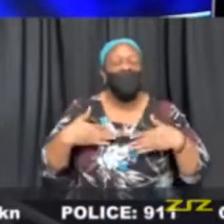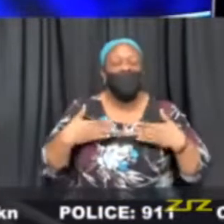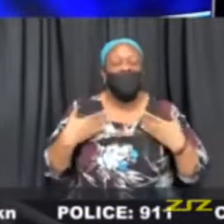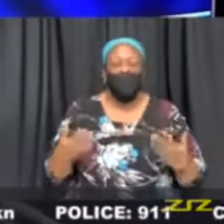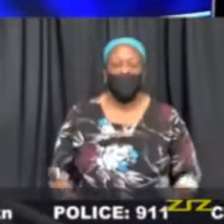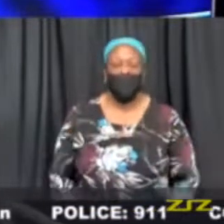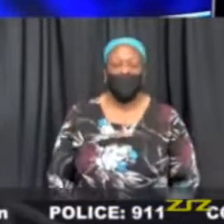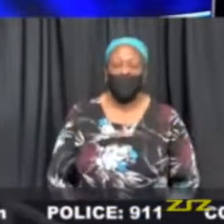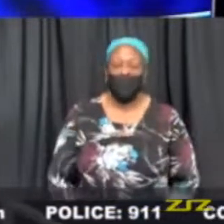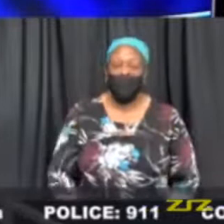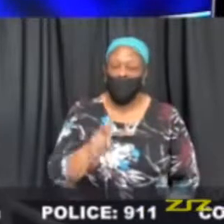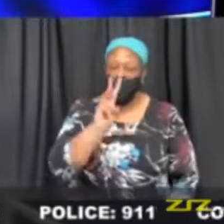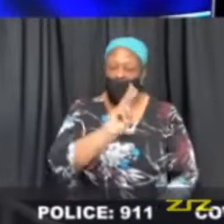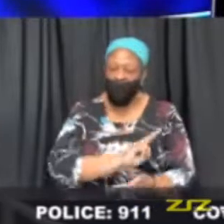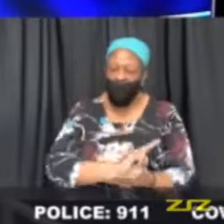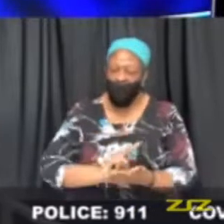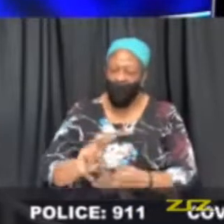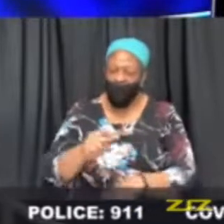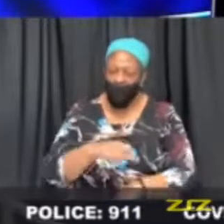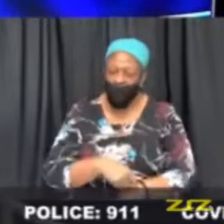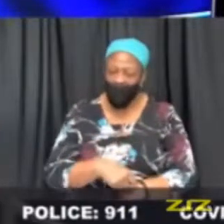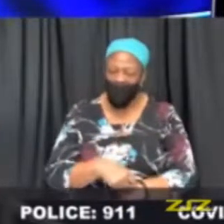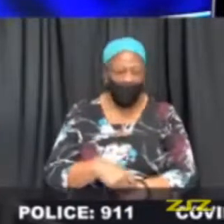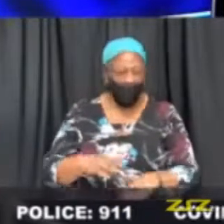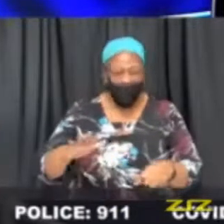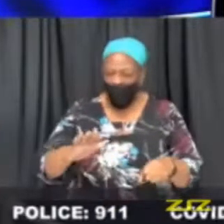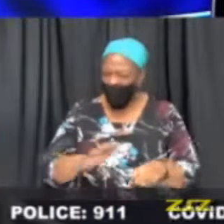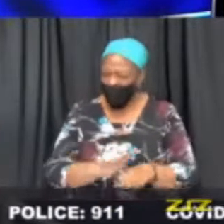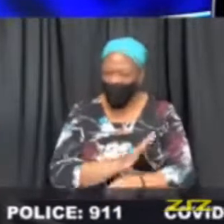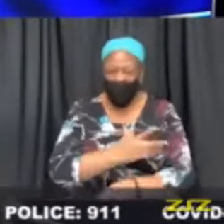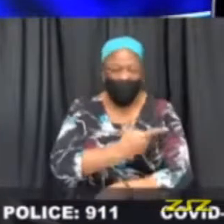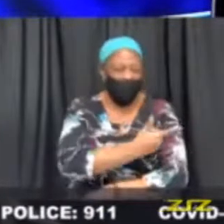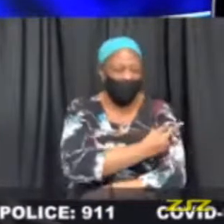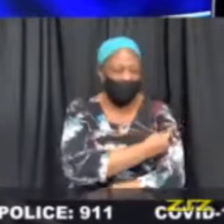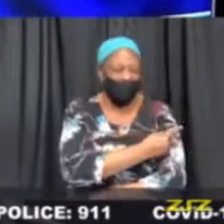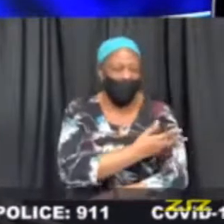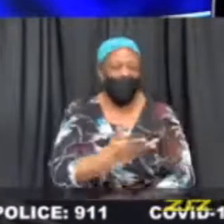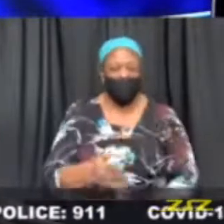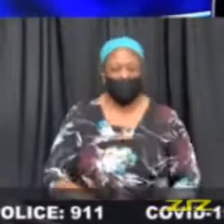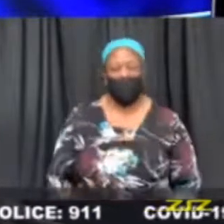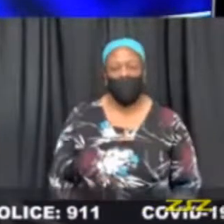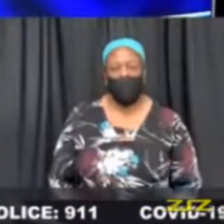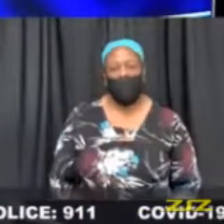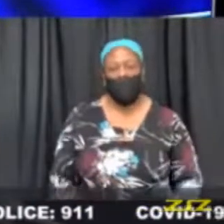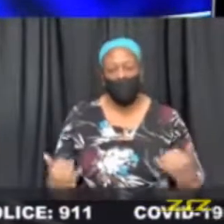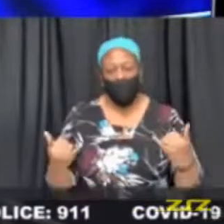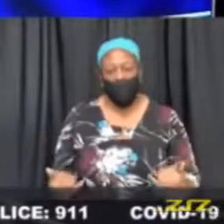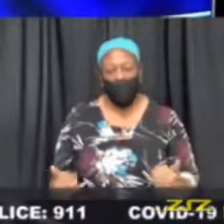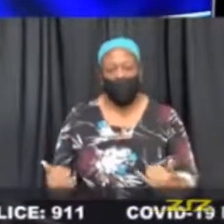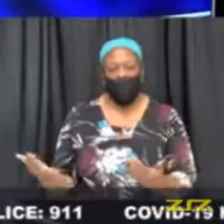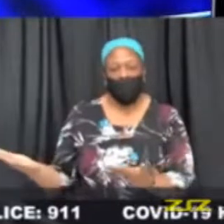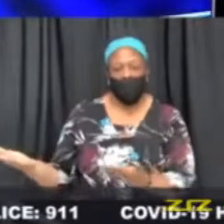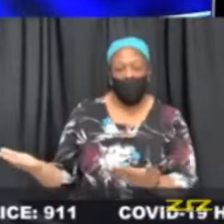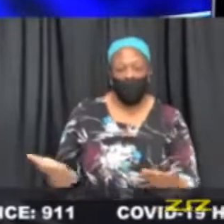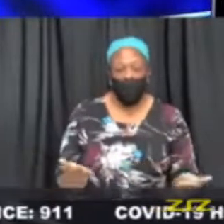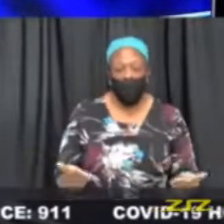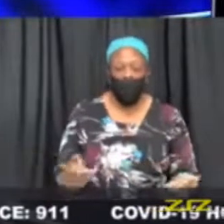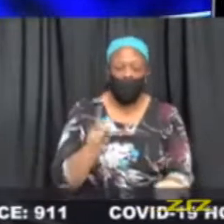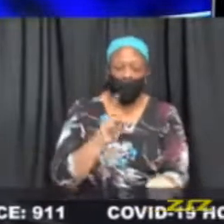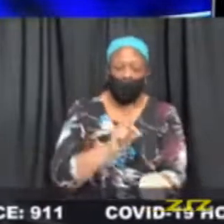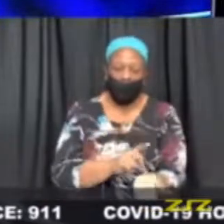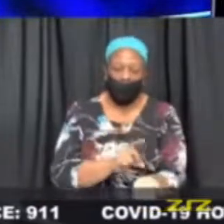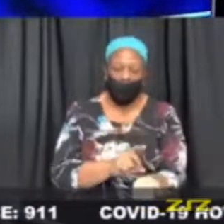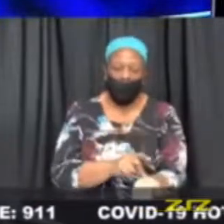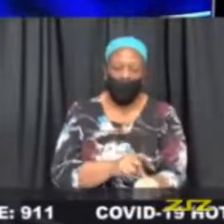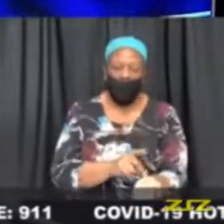be fully vaccinated. I want to invite, firstly, our Chief Medical